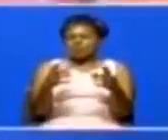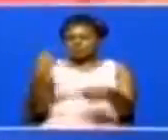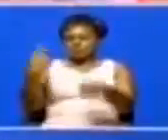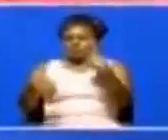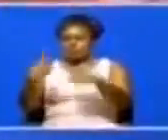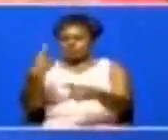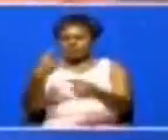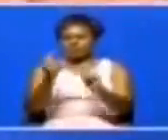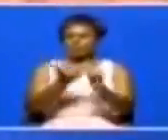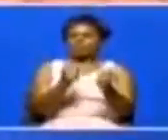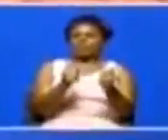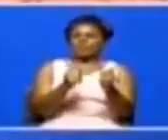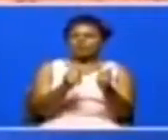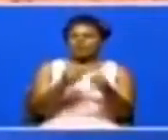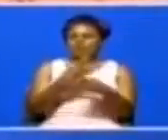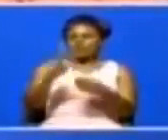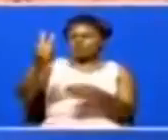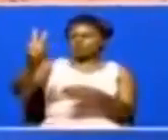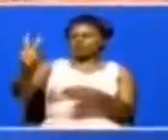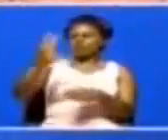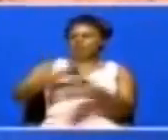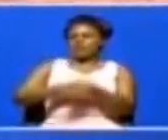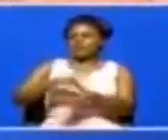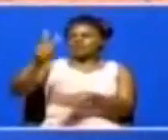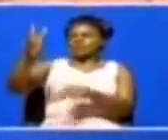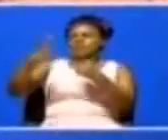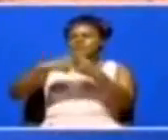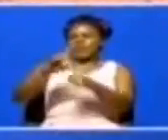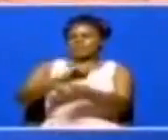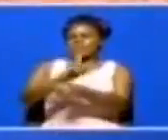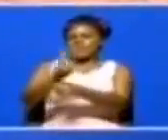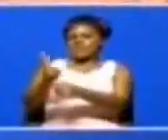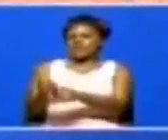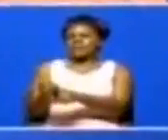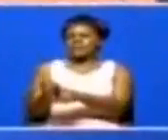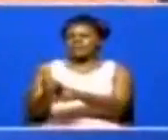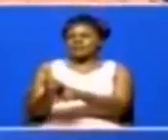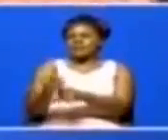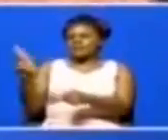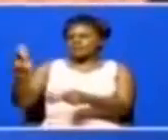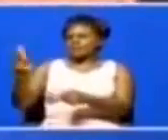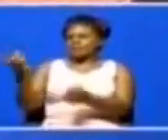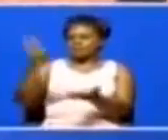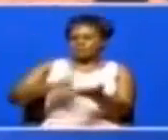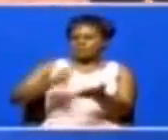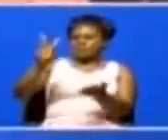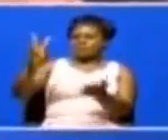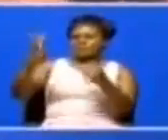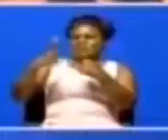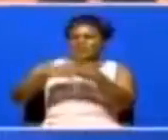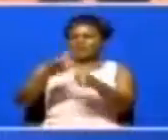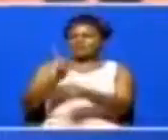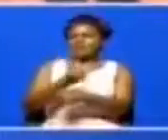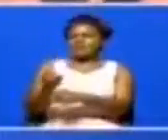winning the race. The Form 2 student clocked a time of 29 minutes 50.3 seconds, while Kibiwot recorded 29